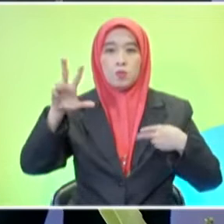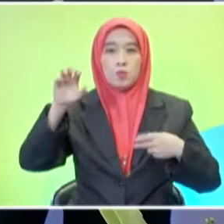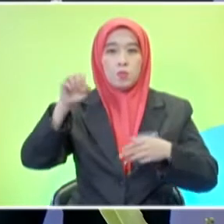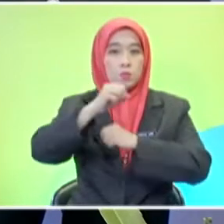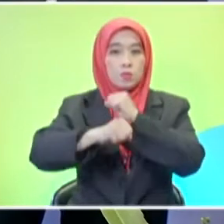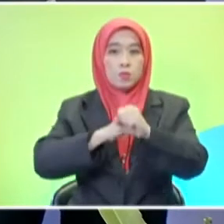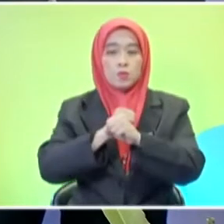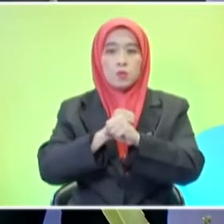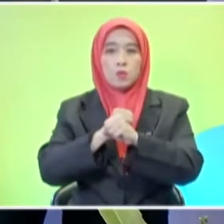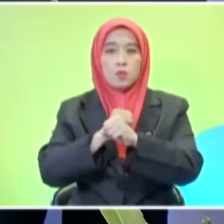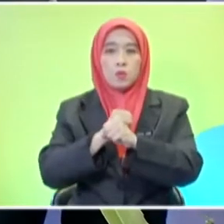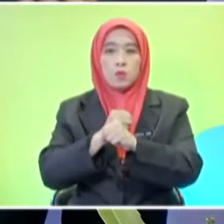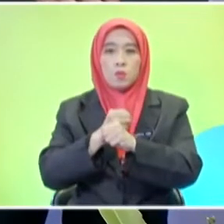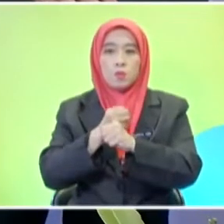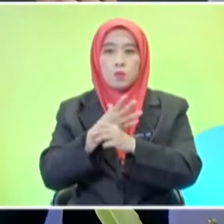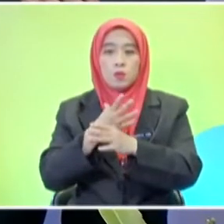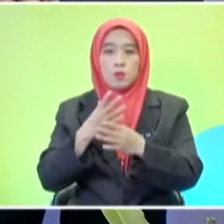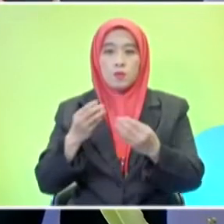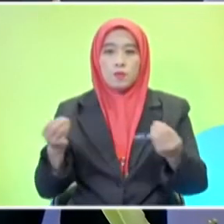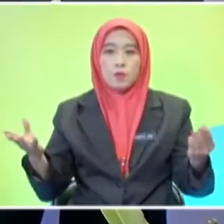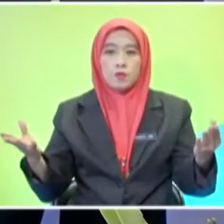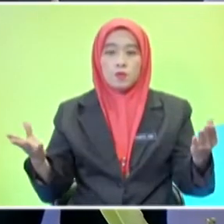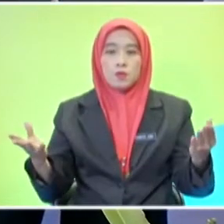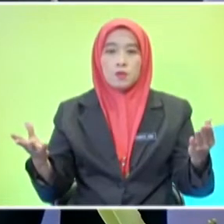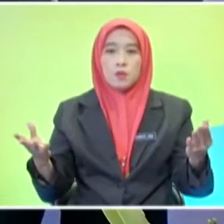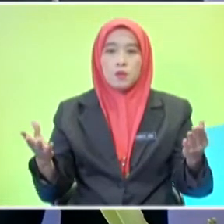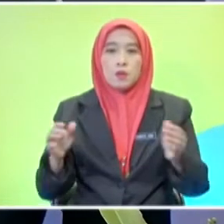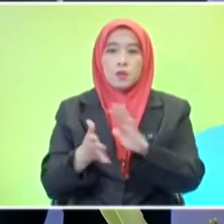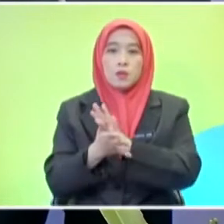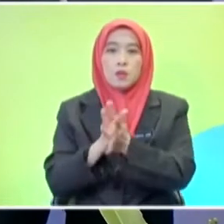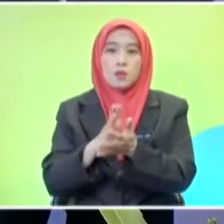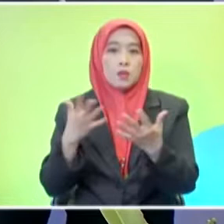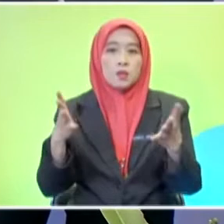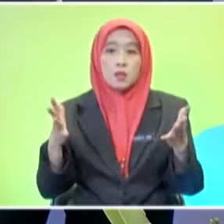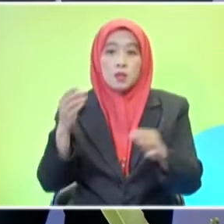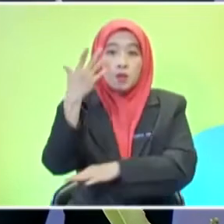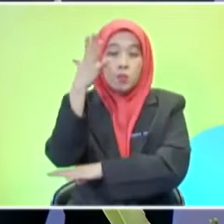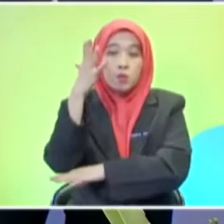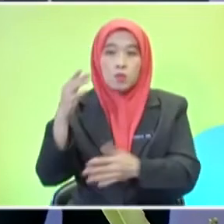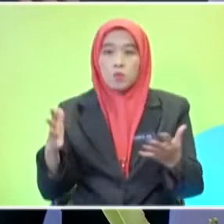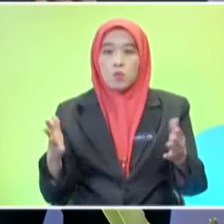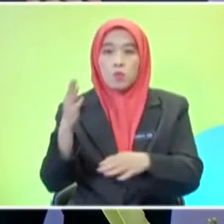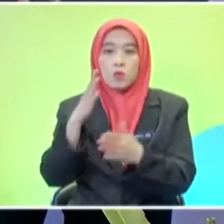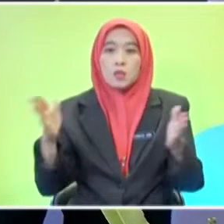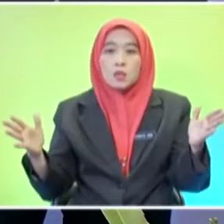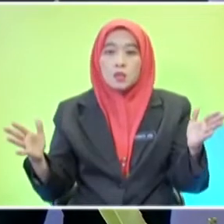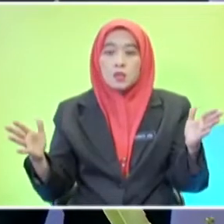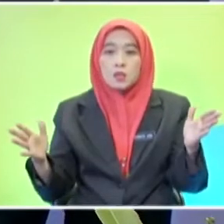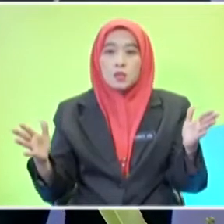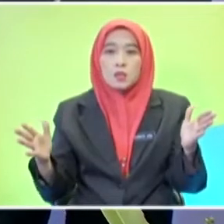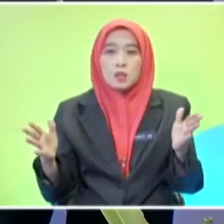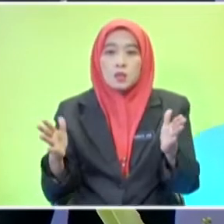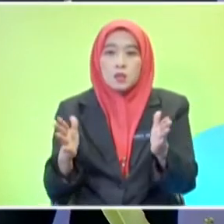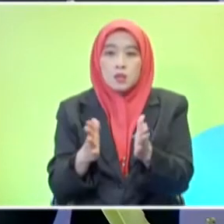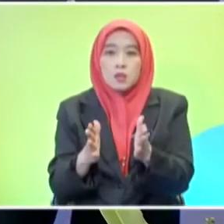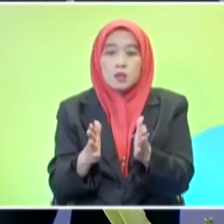barks will be really, really huge and far away from each other. So there will be no trees, smaller trees near it because they will definitely